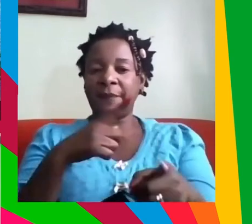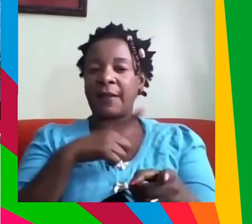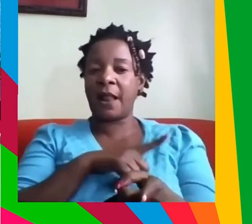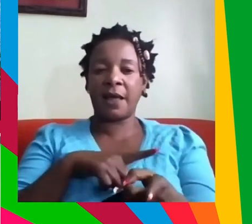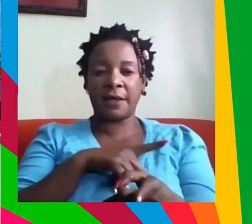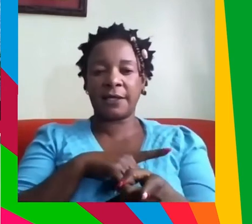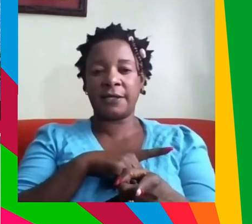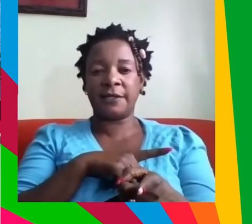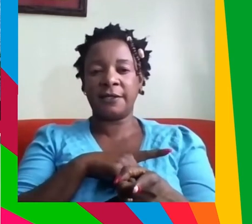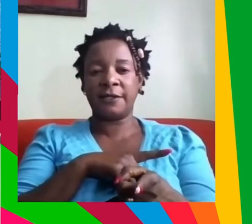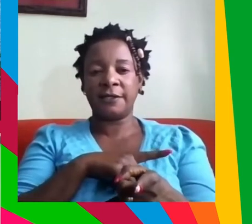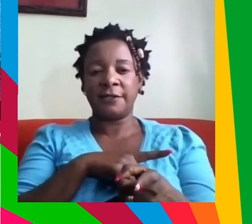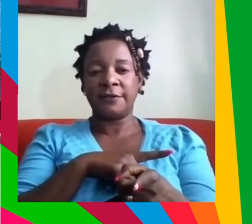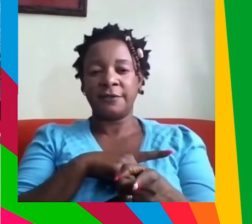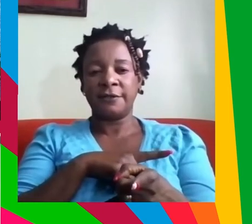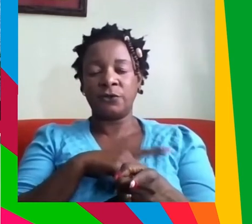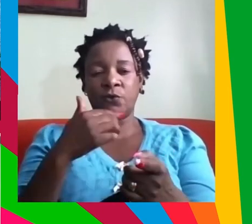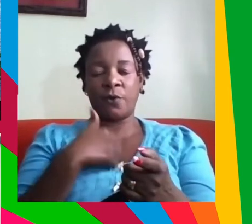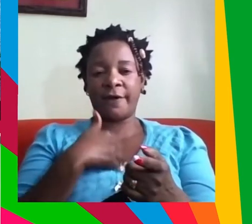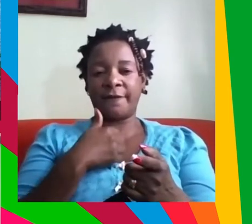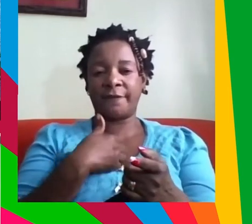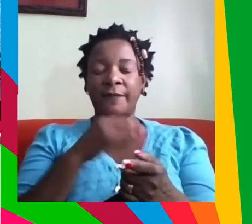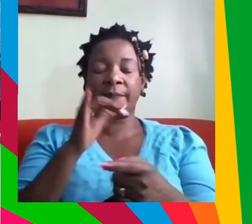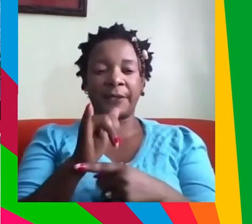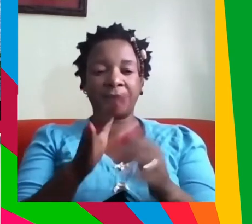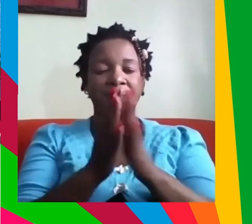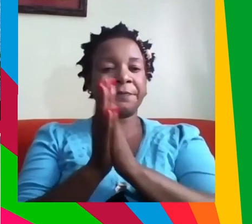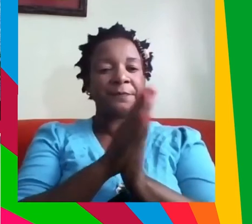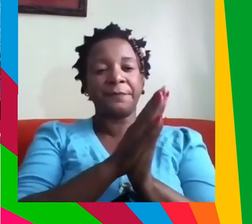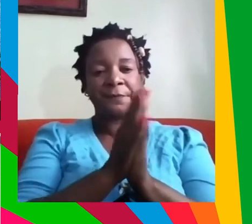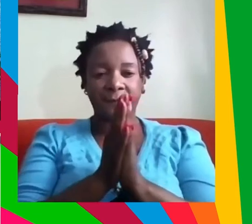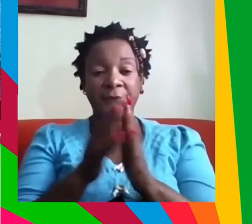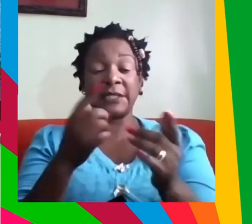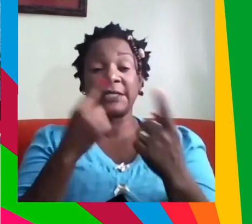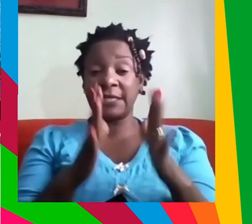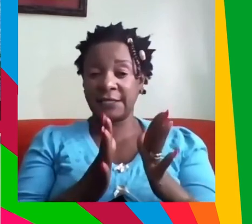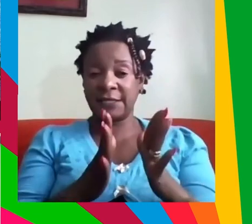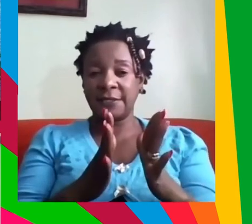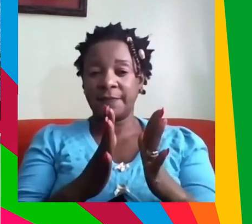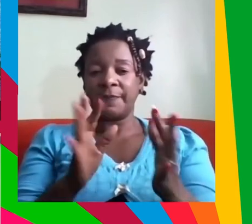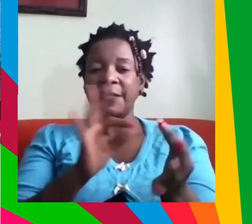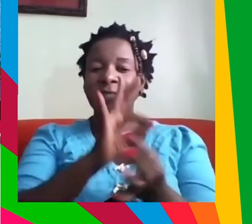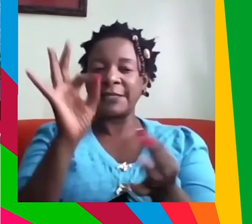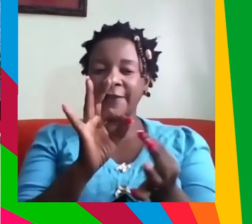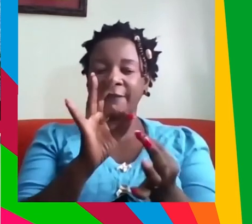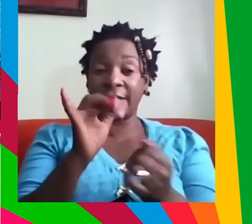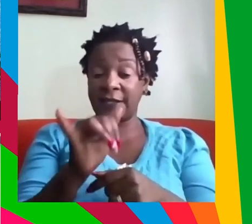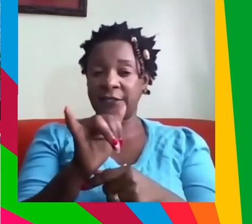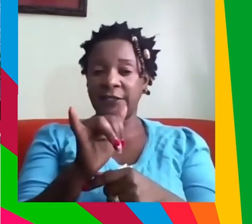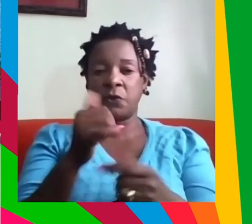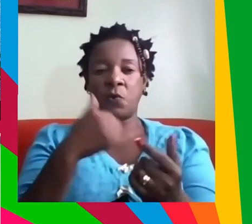work with some of the world's best visual storytellers. In this particular instance, we have